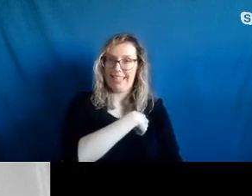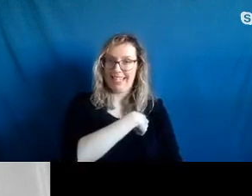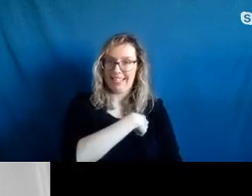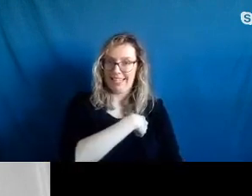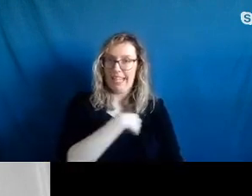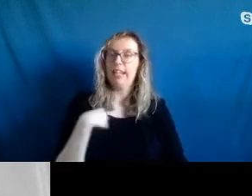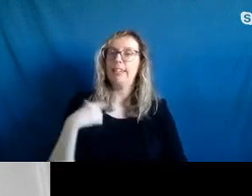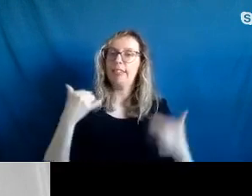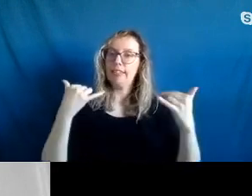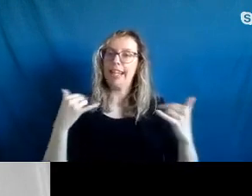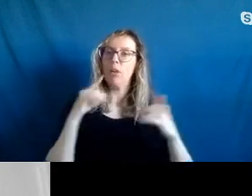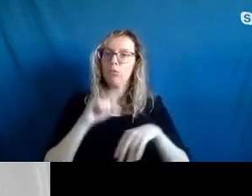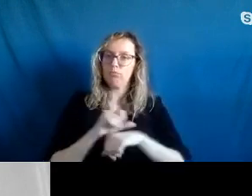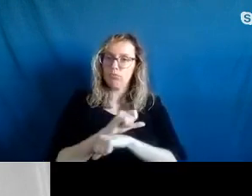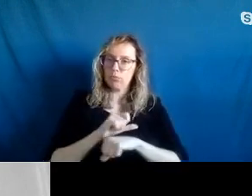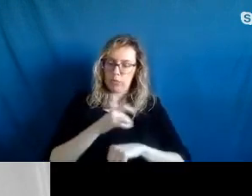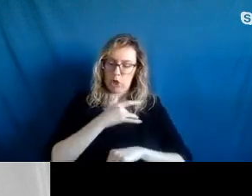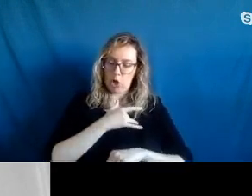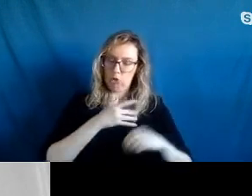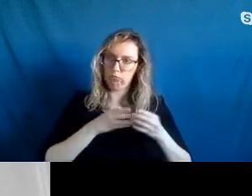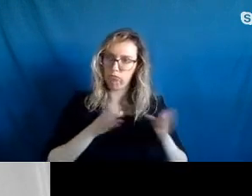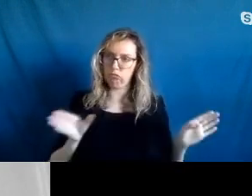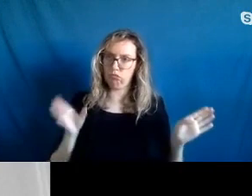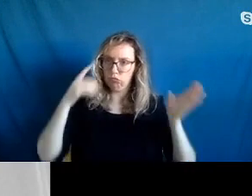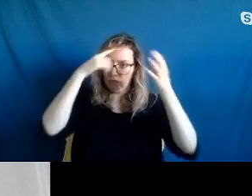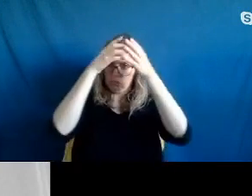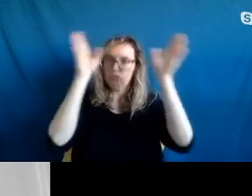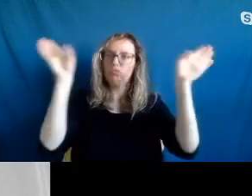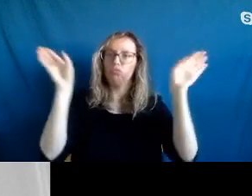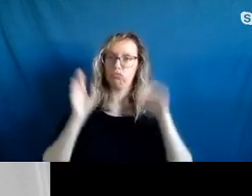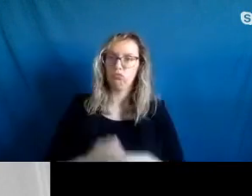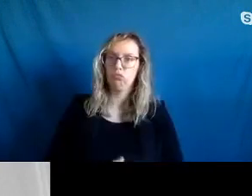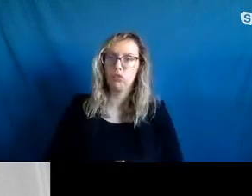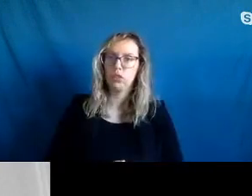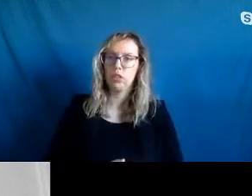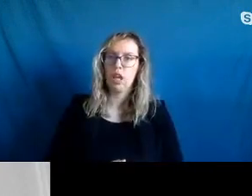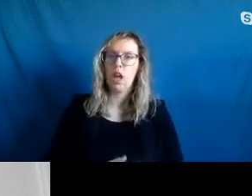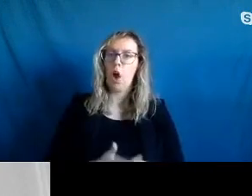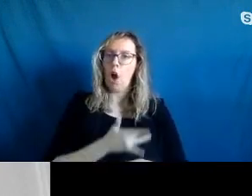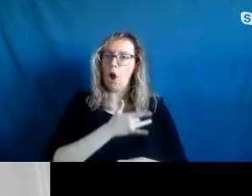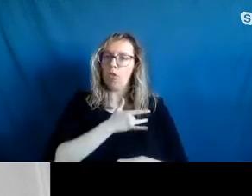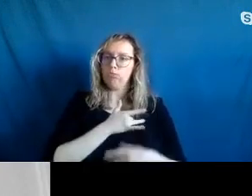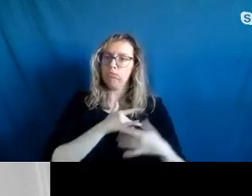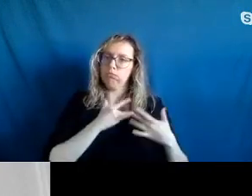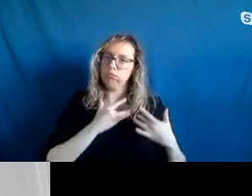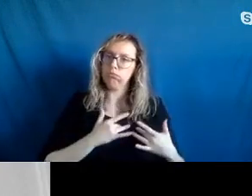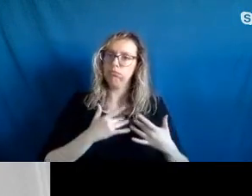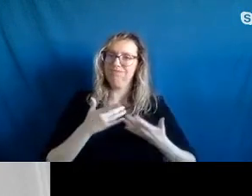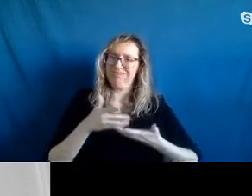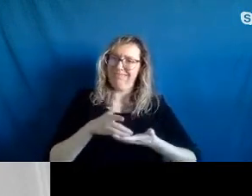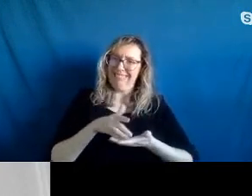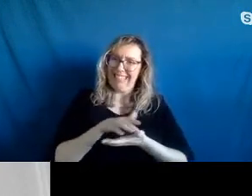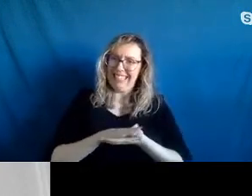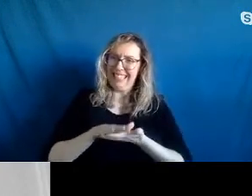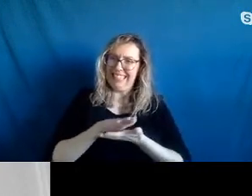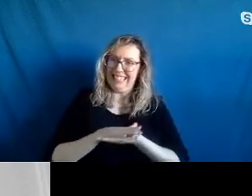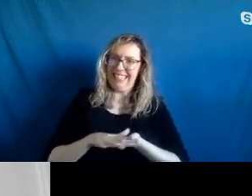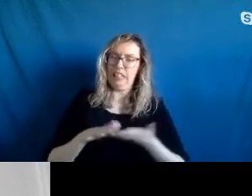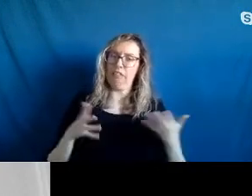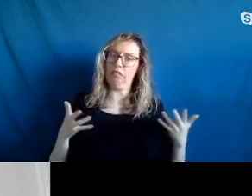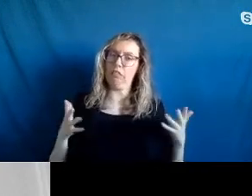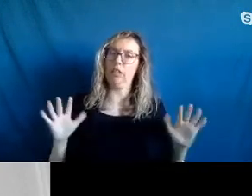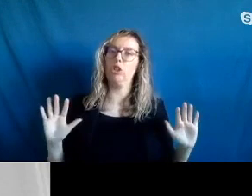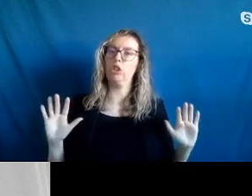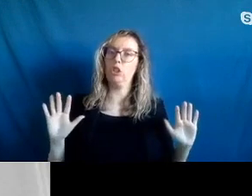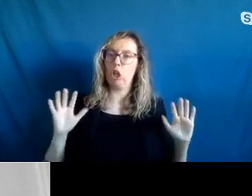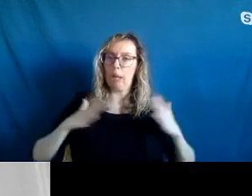true heart and full assurance of faith, with our hearts sprinkled clean from an evil conscience and our bodies washed with